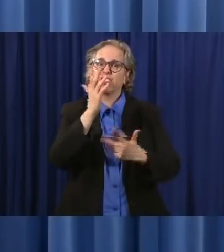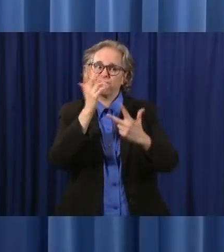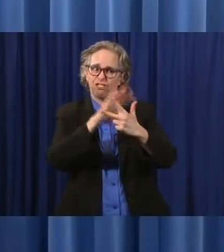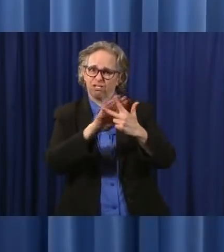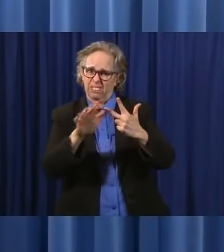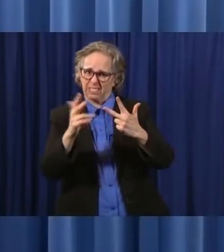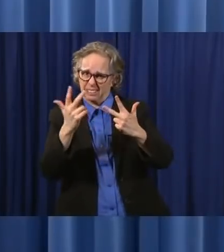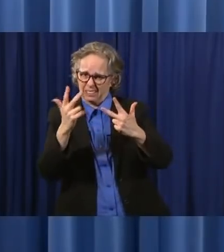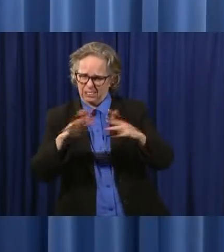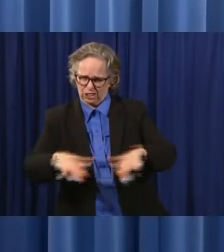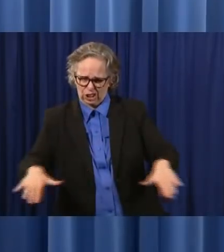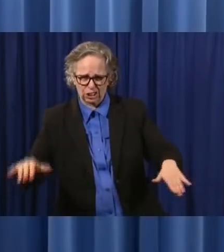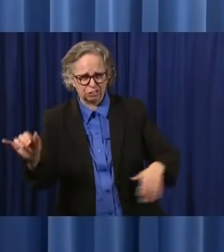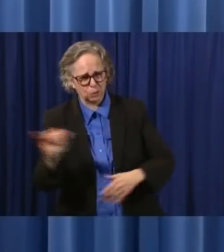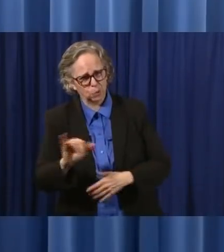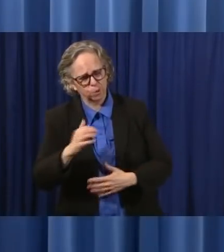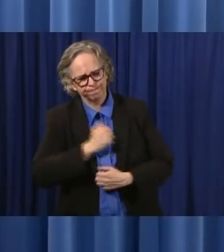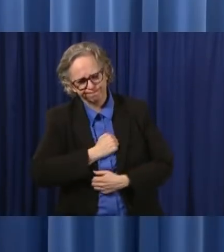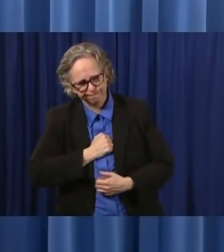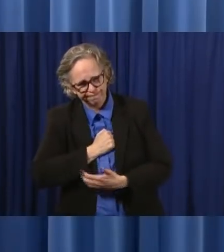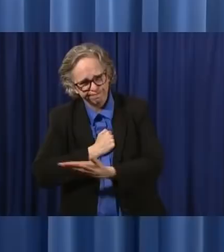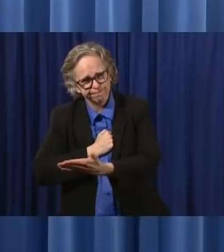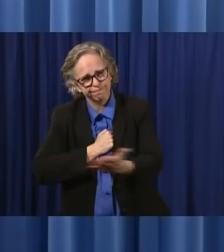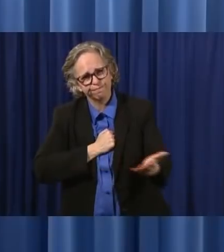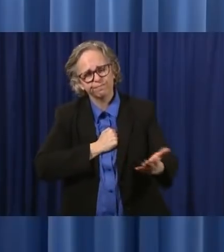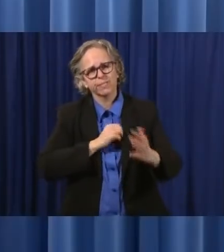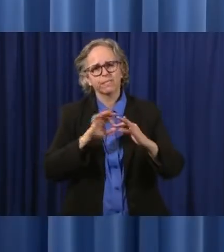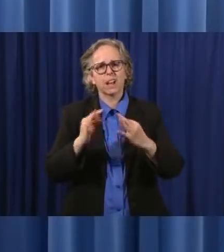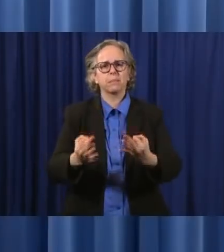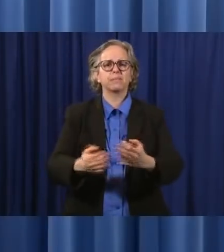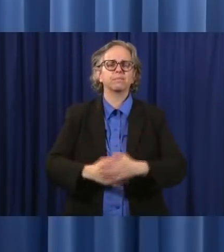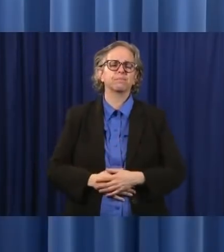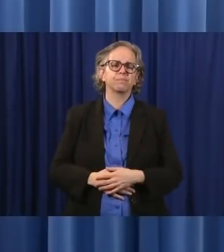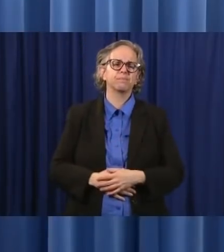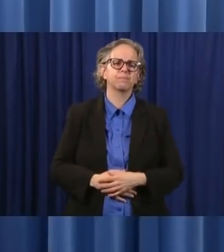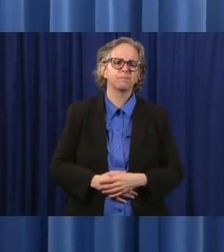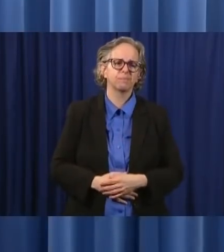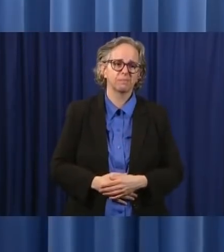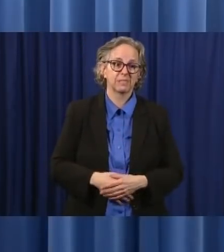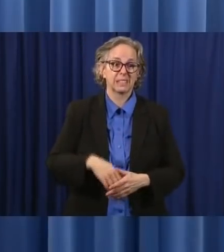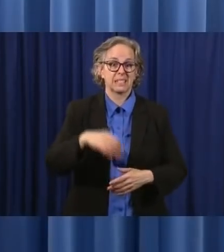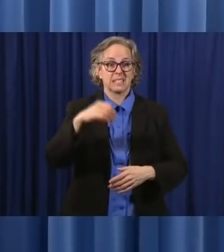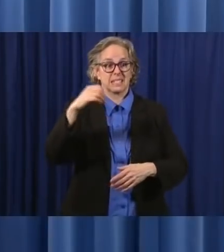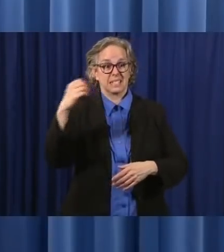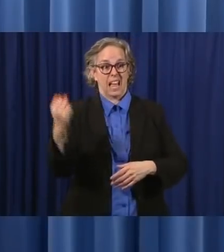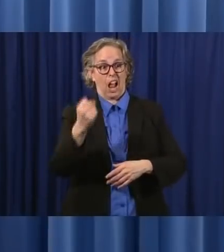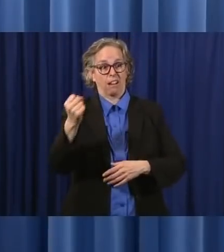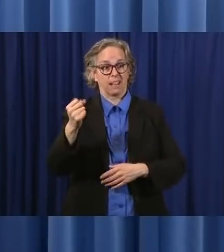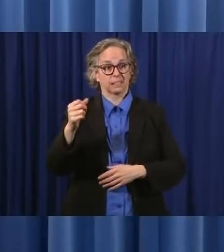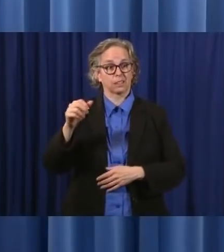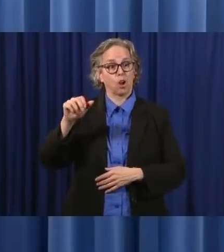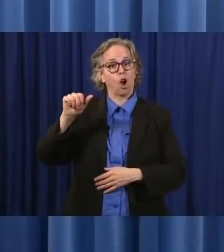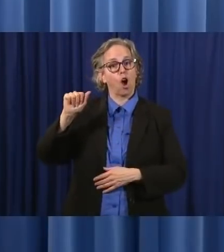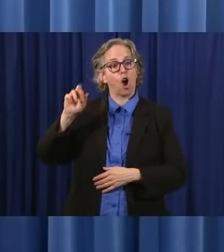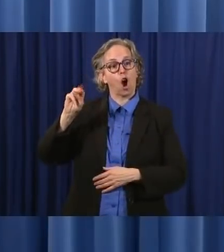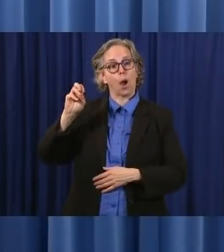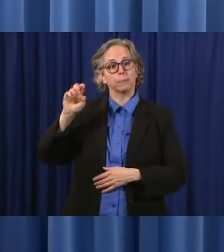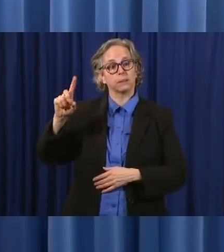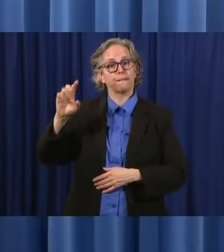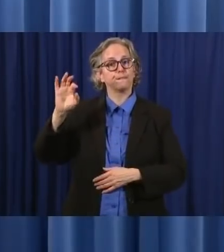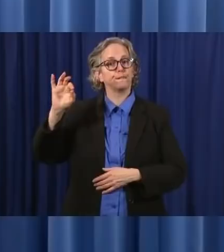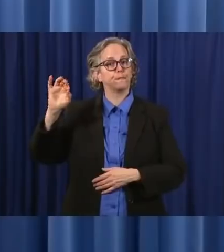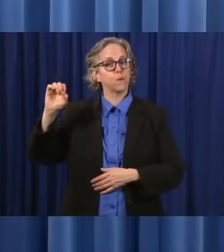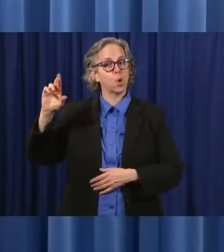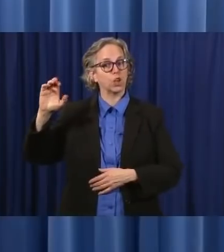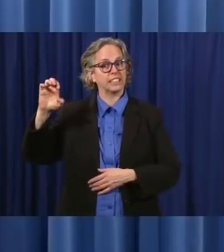Saturday is Armed Forces Day. Ohio has a long history of celebrating the service of our nation's heroes with parades, breakfasts,